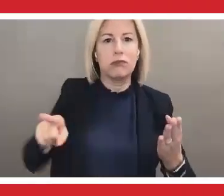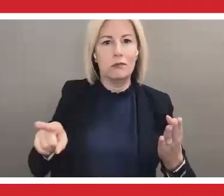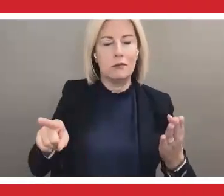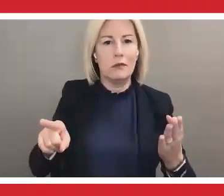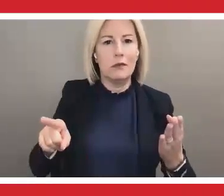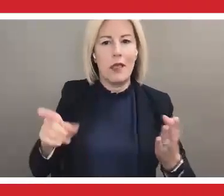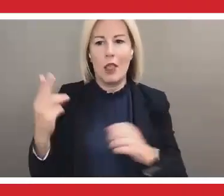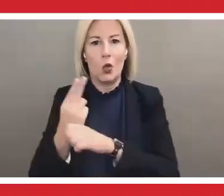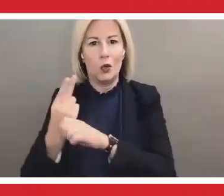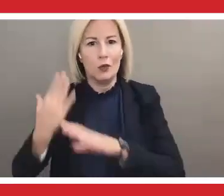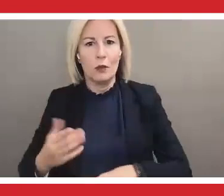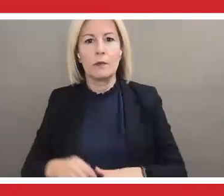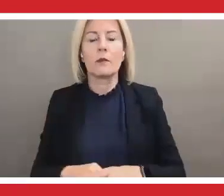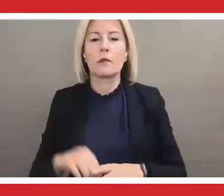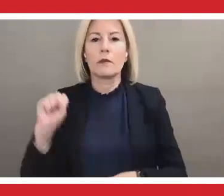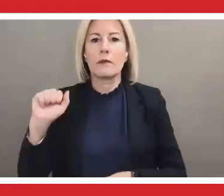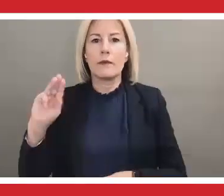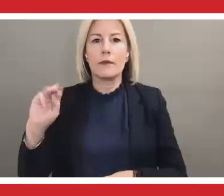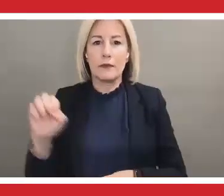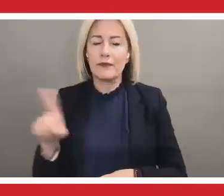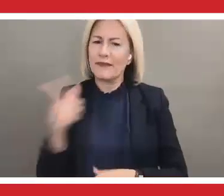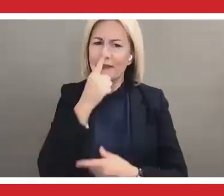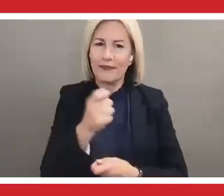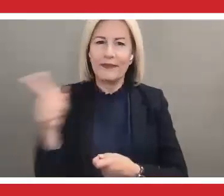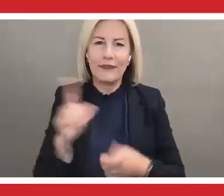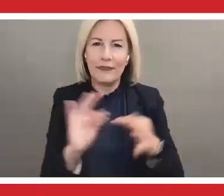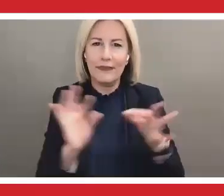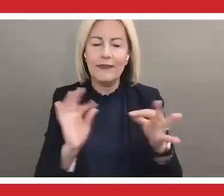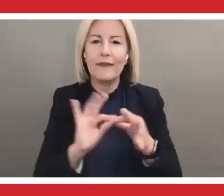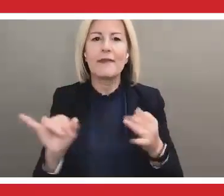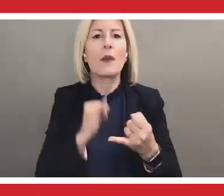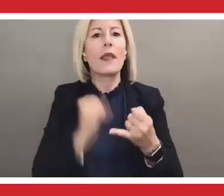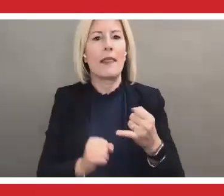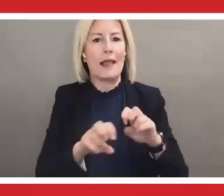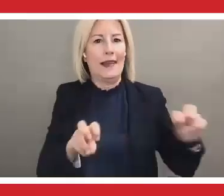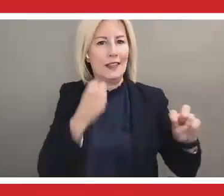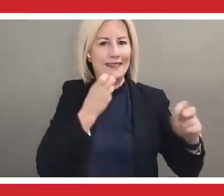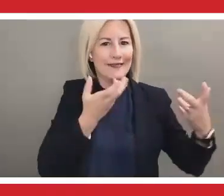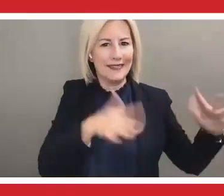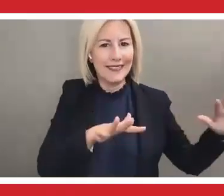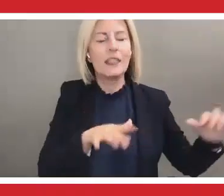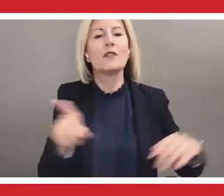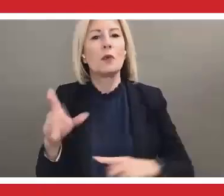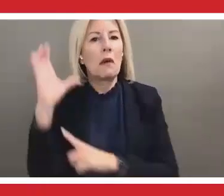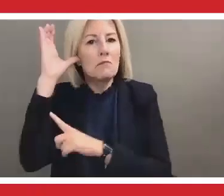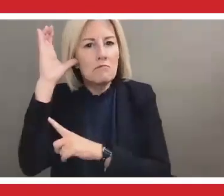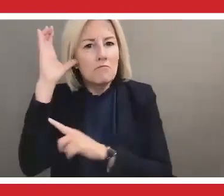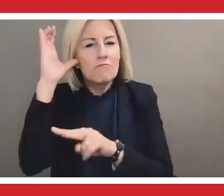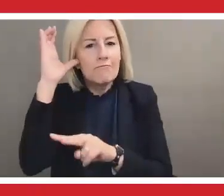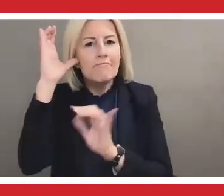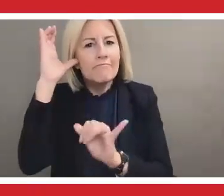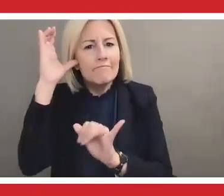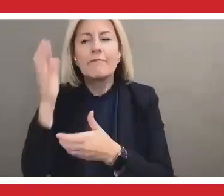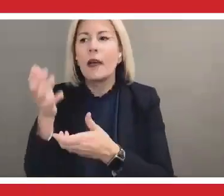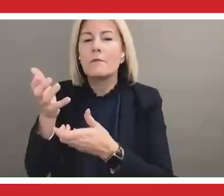It's interesting that you're actually saying what the last panel finished off with, that you're listening and building trust with the people,